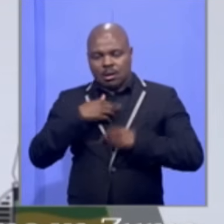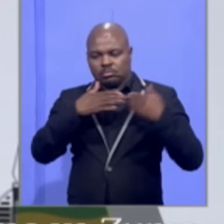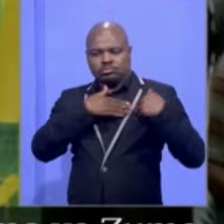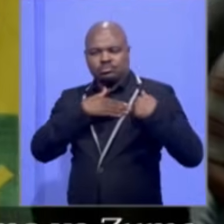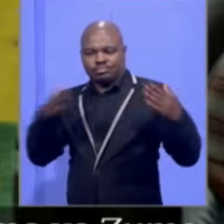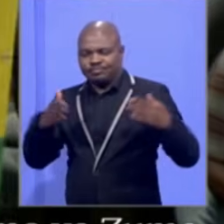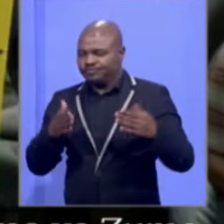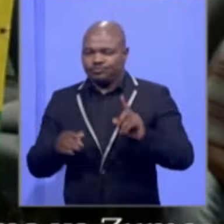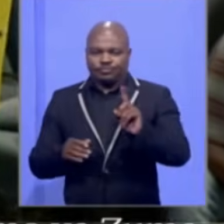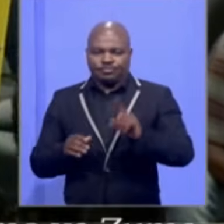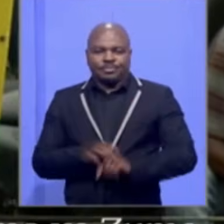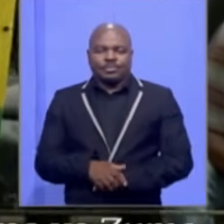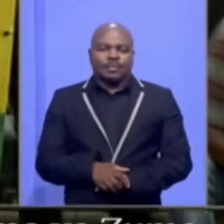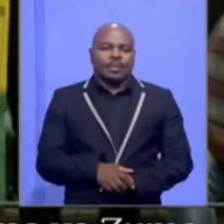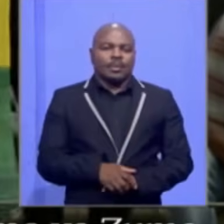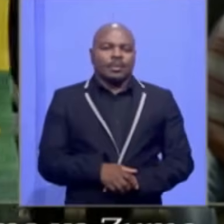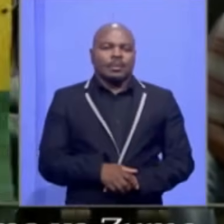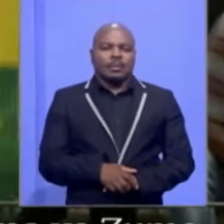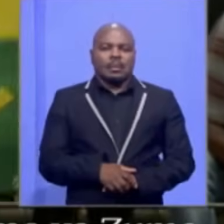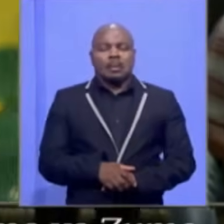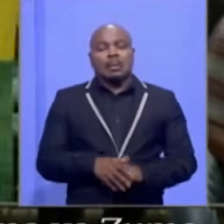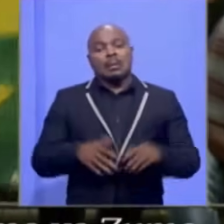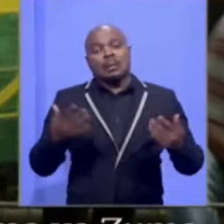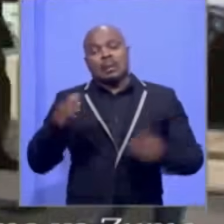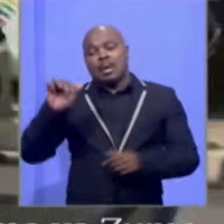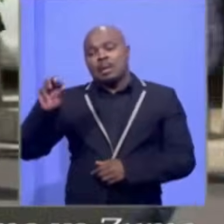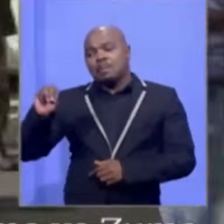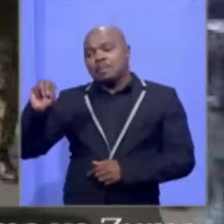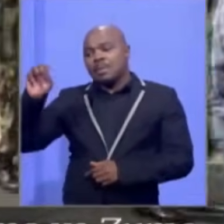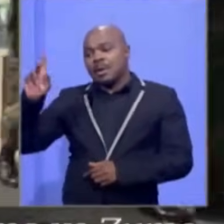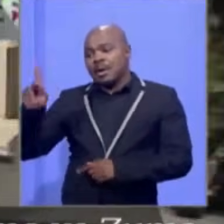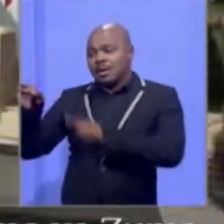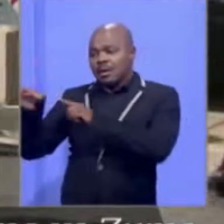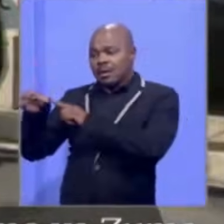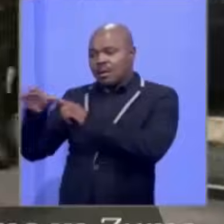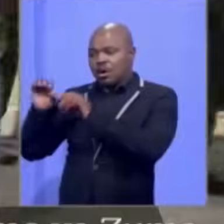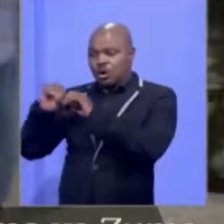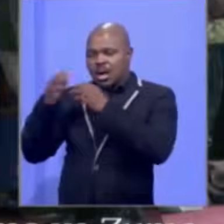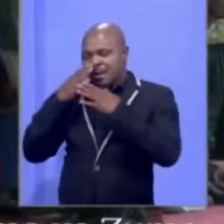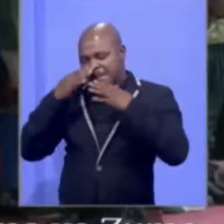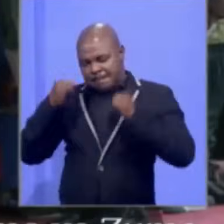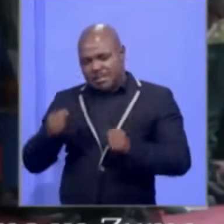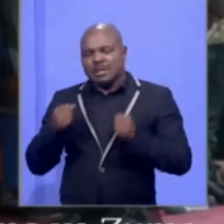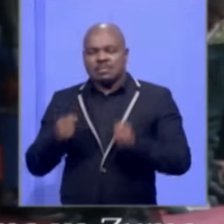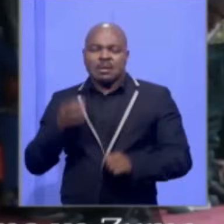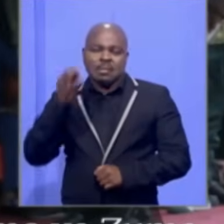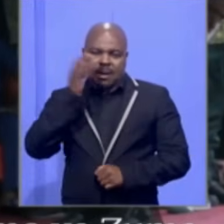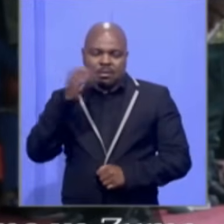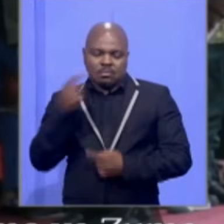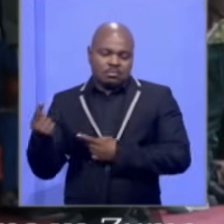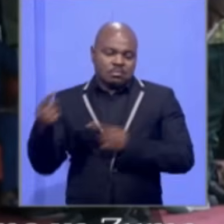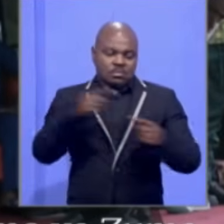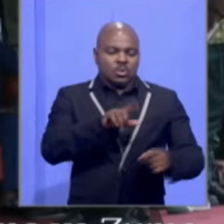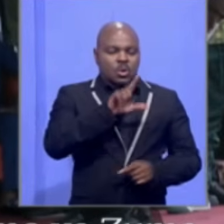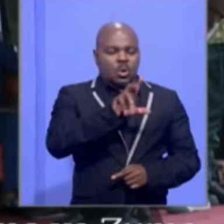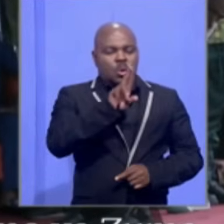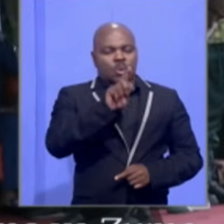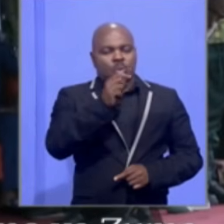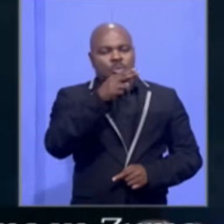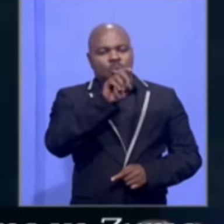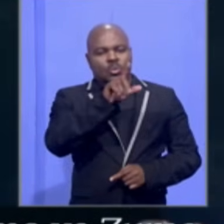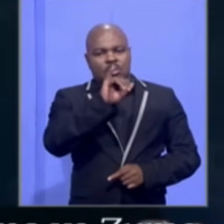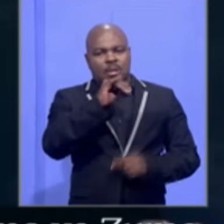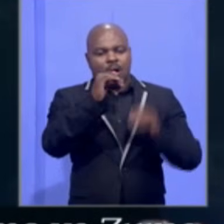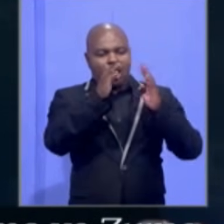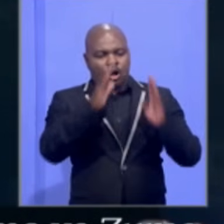that. Ka mora diketsalo tsena tsa moraorao mokga wa MK o ntse o sitlalletse hore o tlo le ba Luthuli House. It will be there as far as